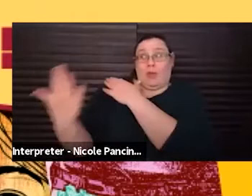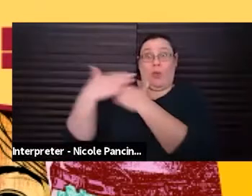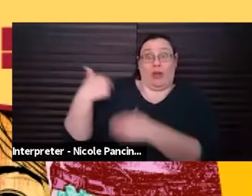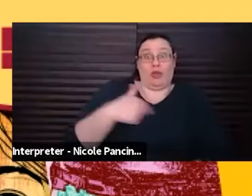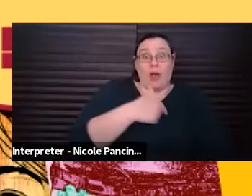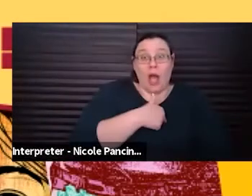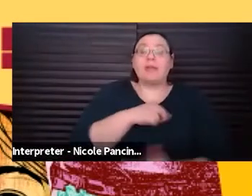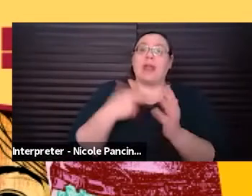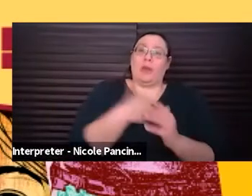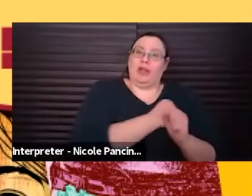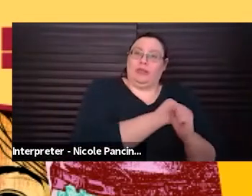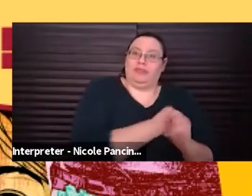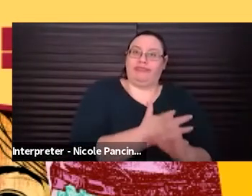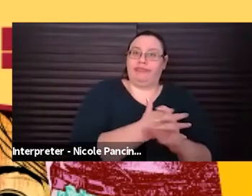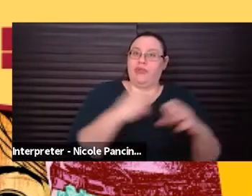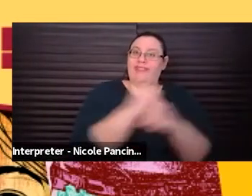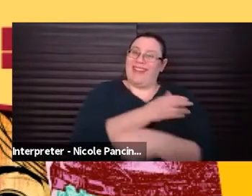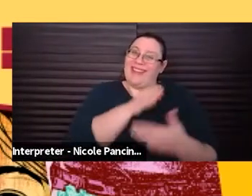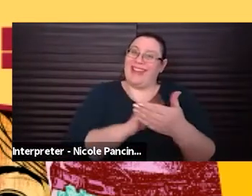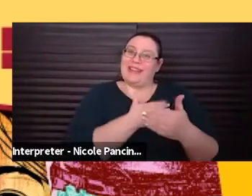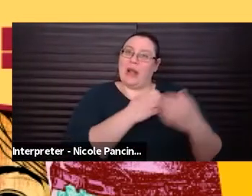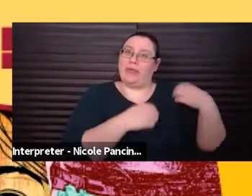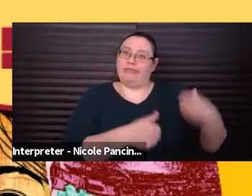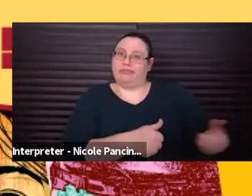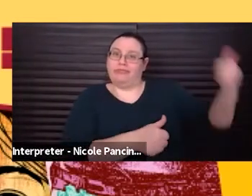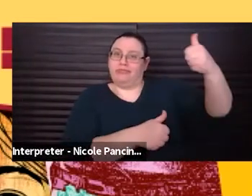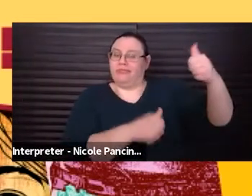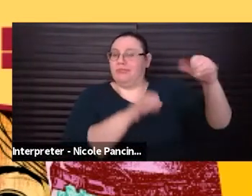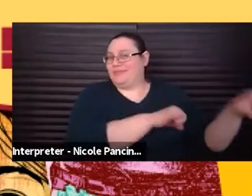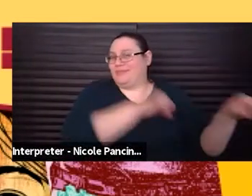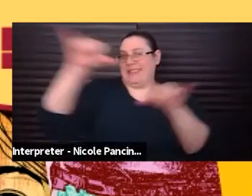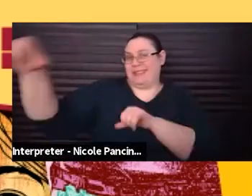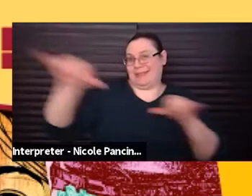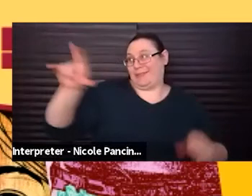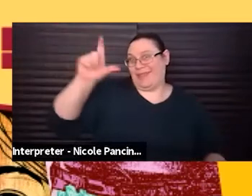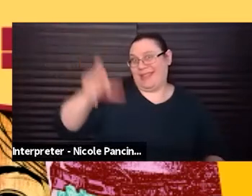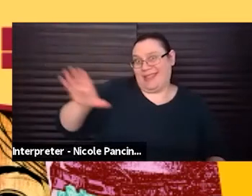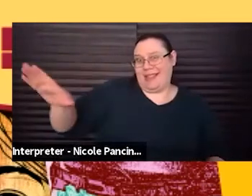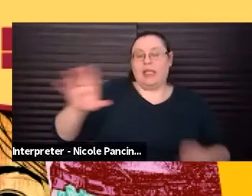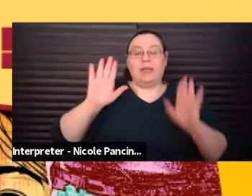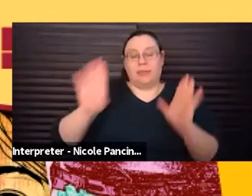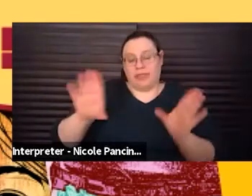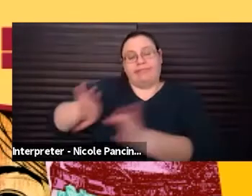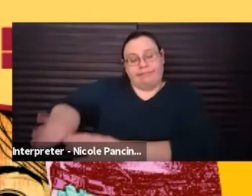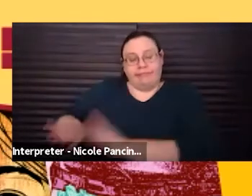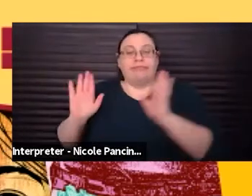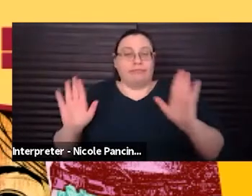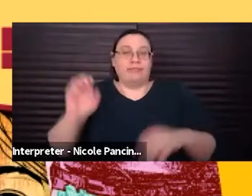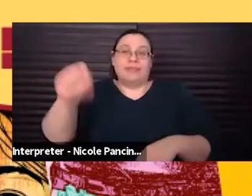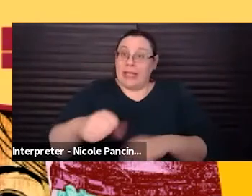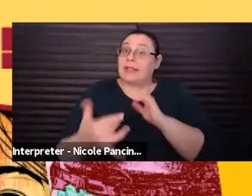to prepare to fight against our employers doing the same. All that being said, yes, we see technologies being